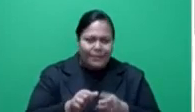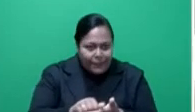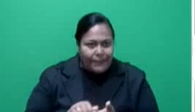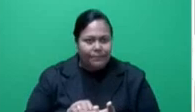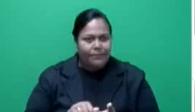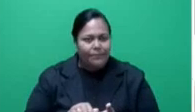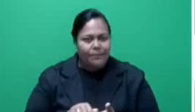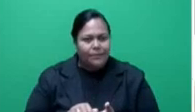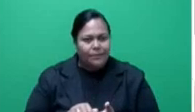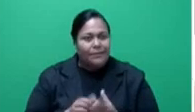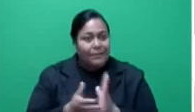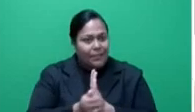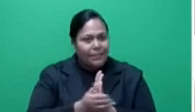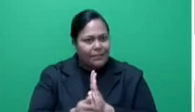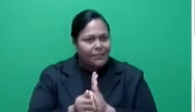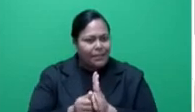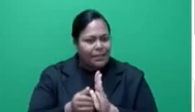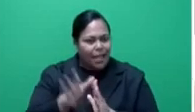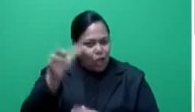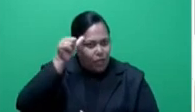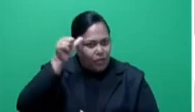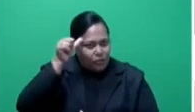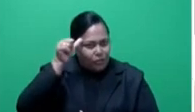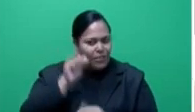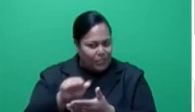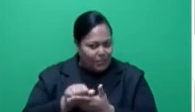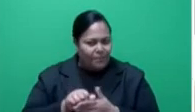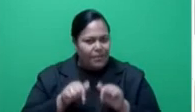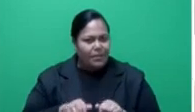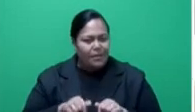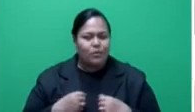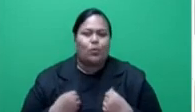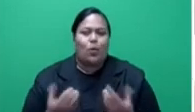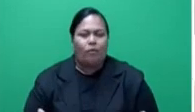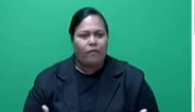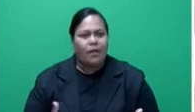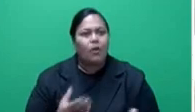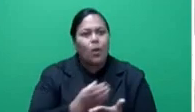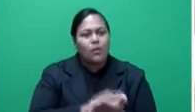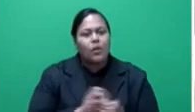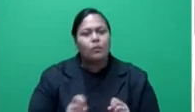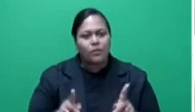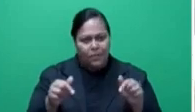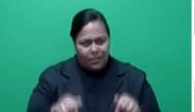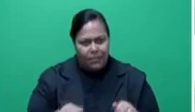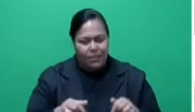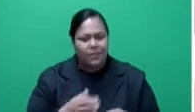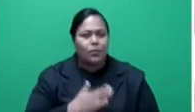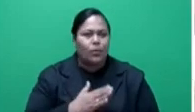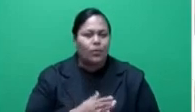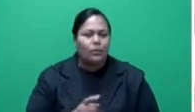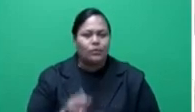the brains that actually exist amongst them. And we can do so by offering a number of courses and opportunities and, of course, jobs too. Thank you, sir.